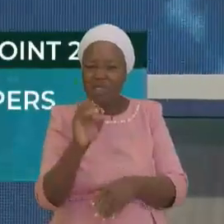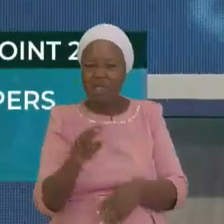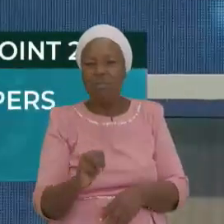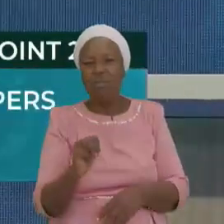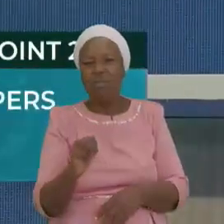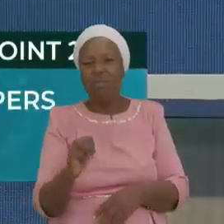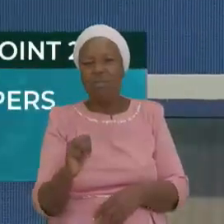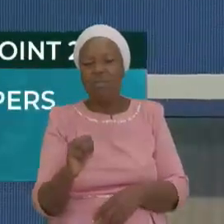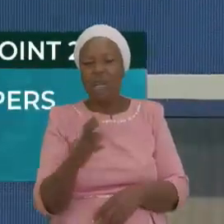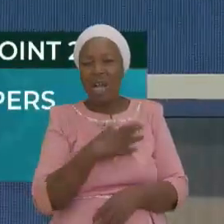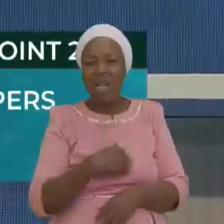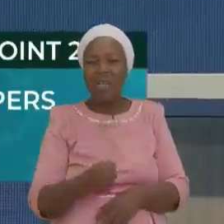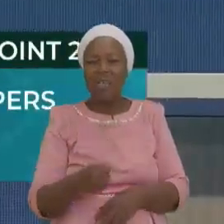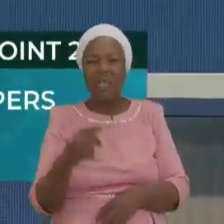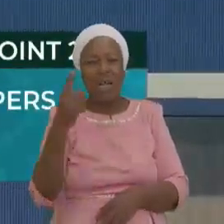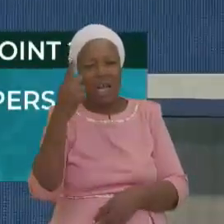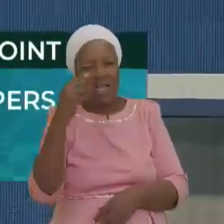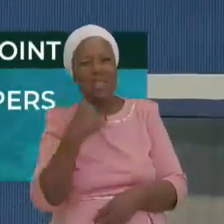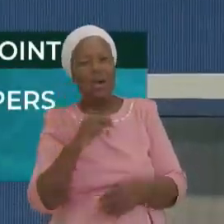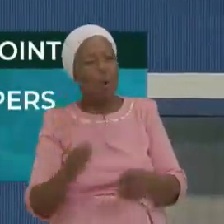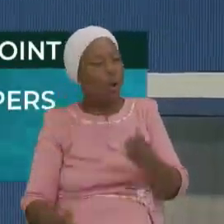and the eyes are near blind.